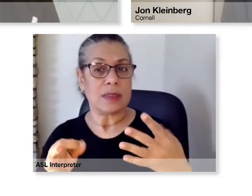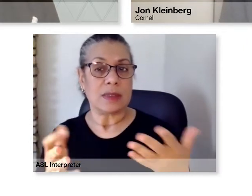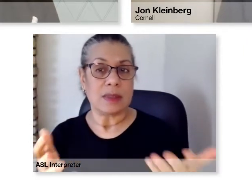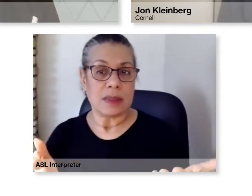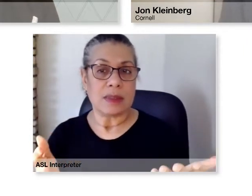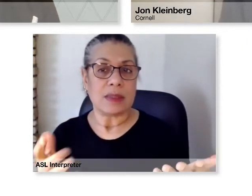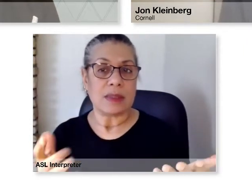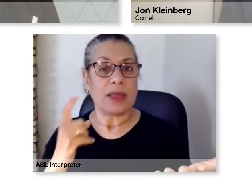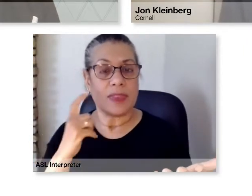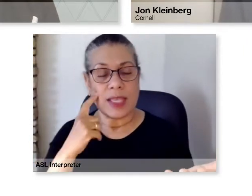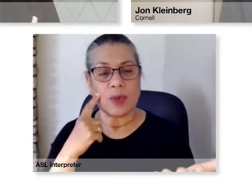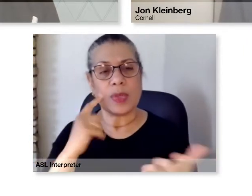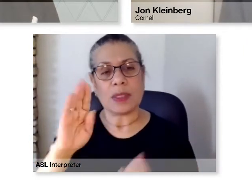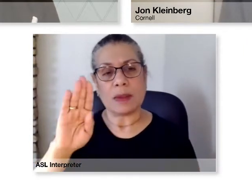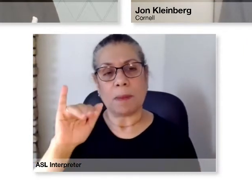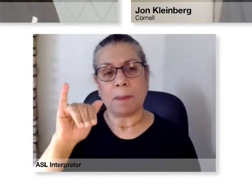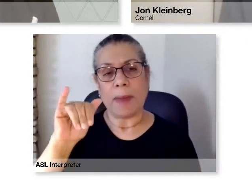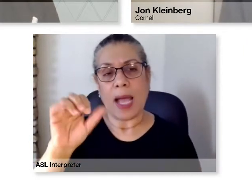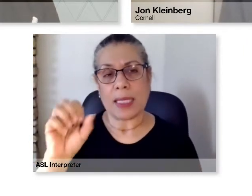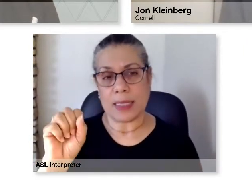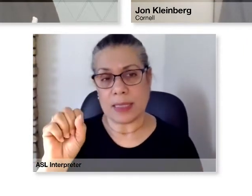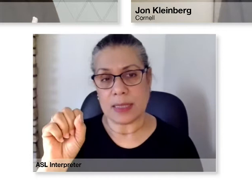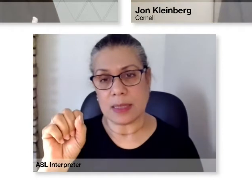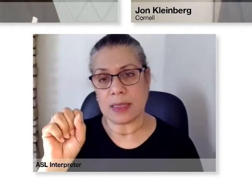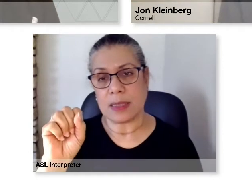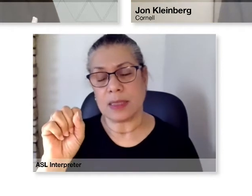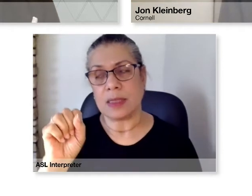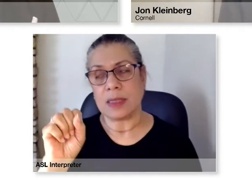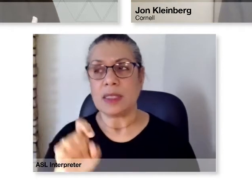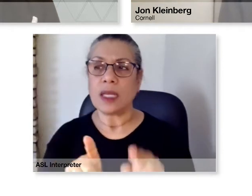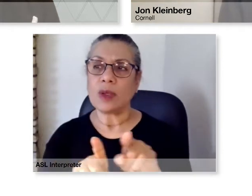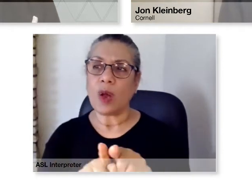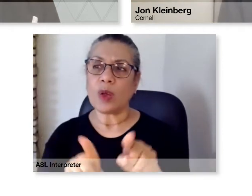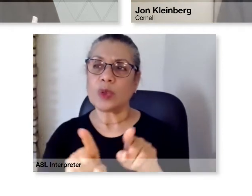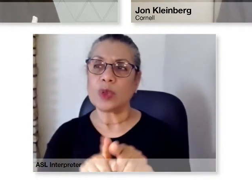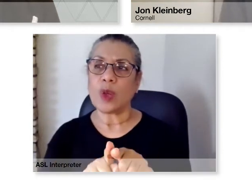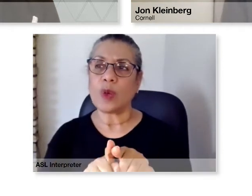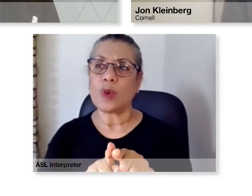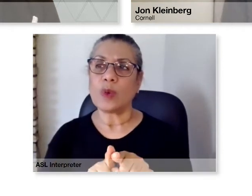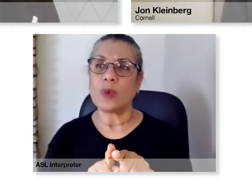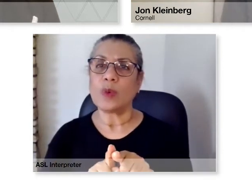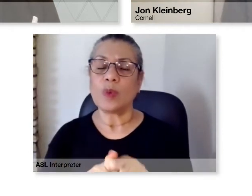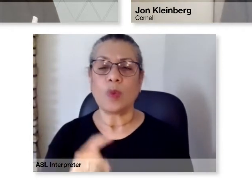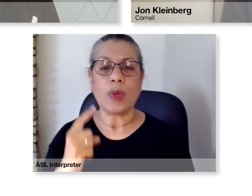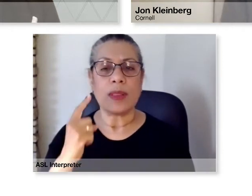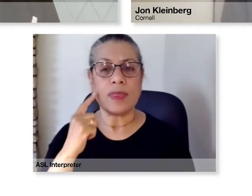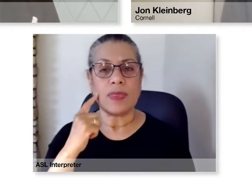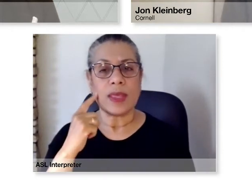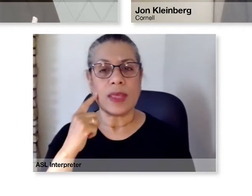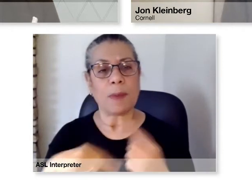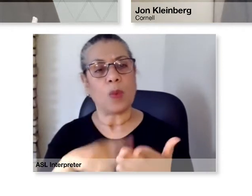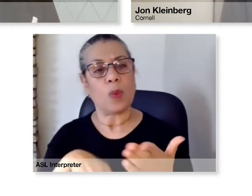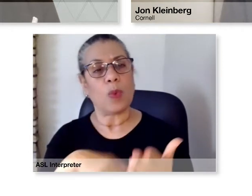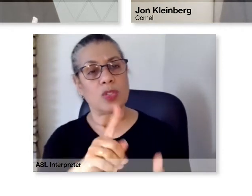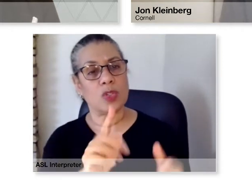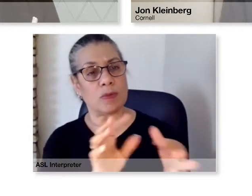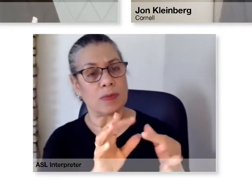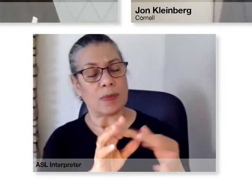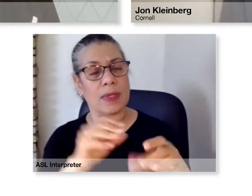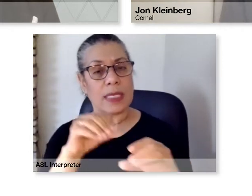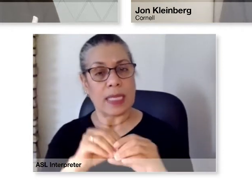incorporated the bias. I think the same thing happens, again, sort of thinking about the connection to some of the things you were saying, in the construction